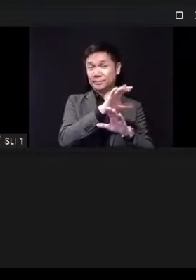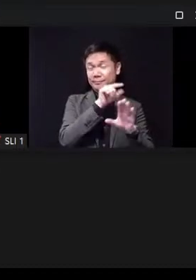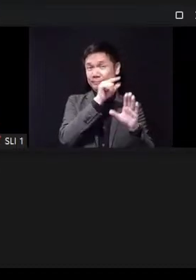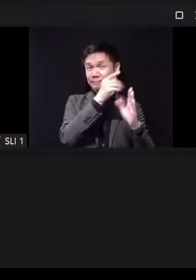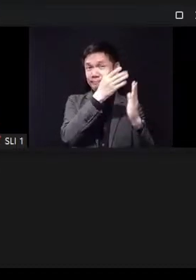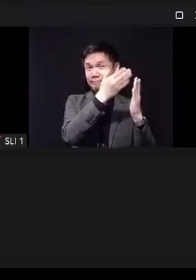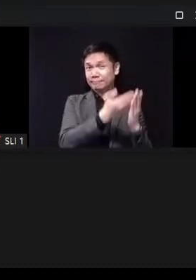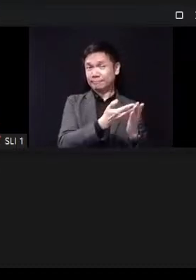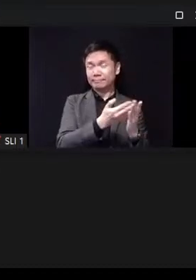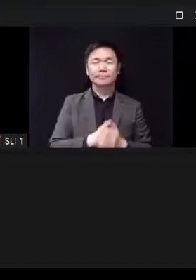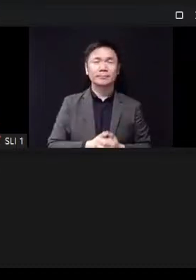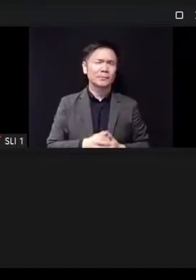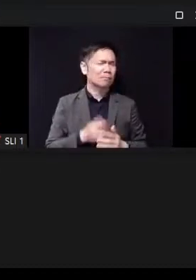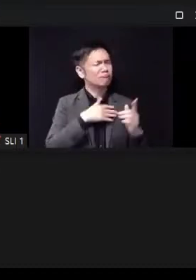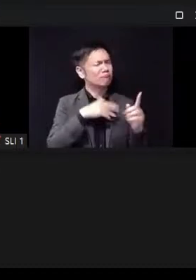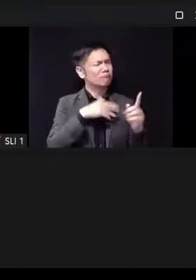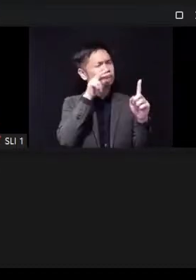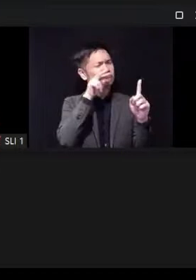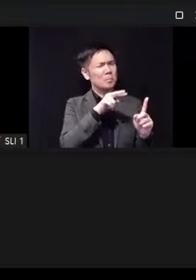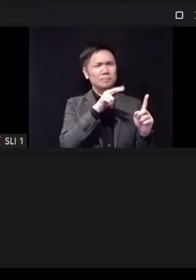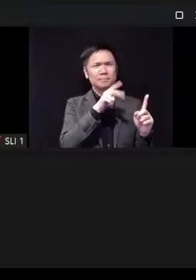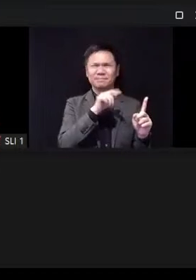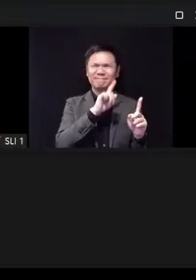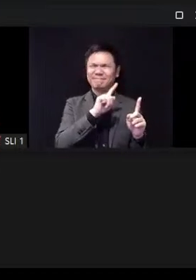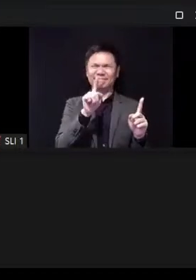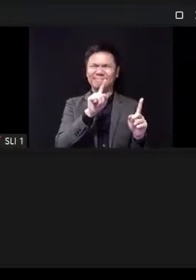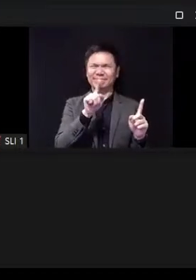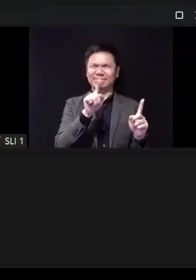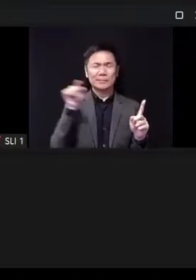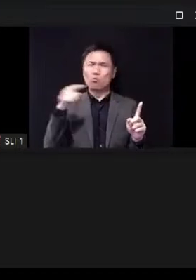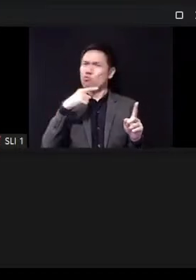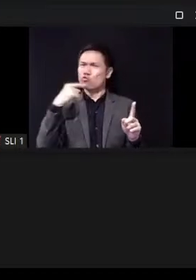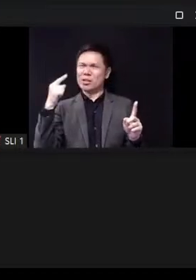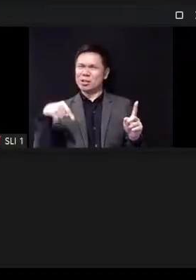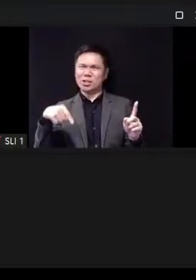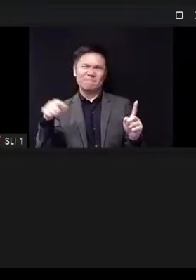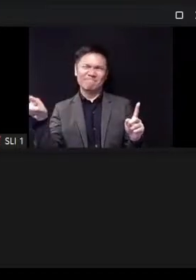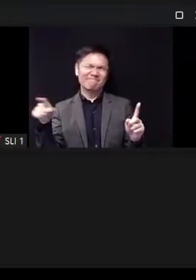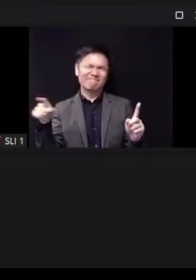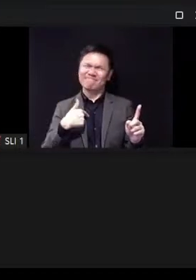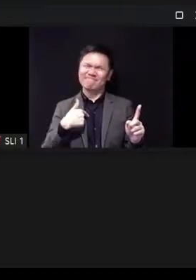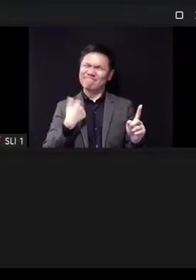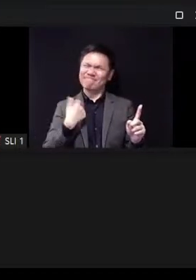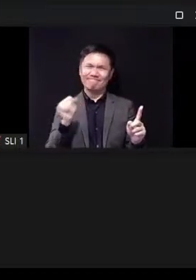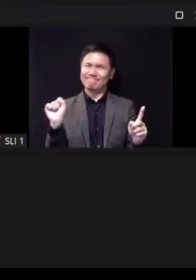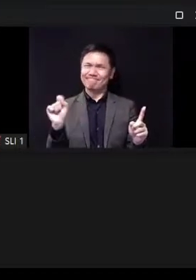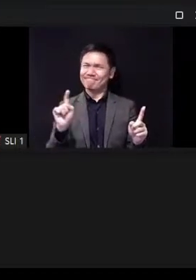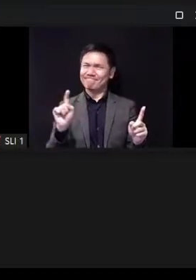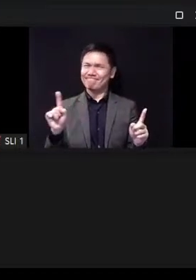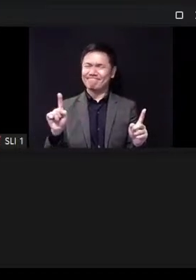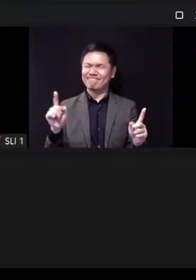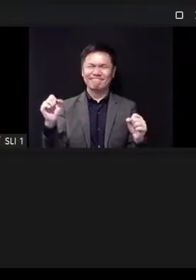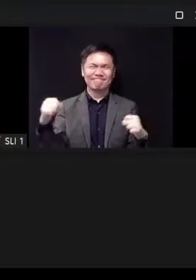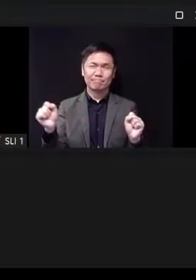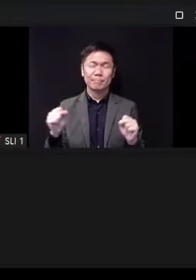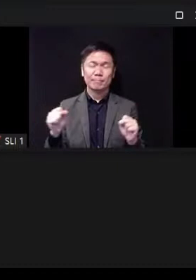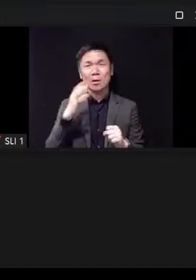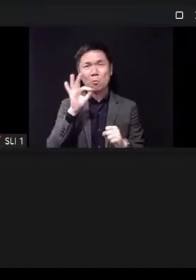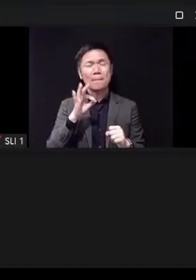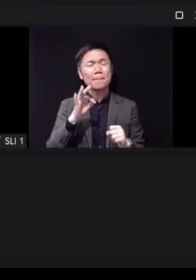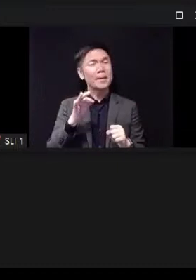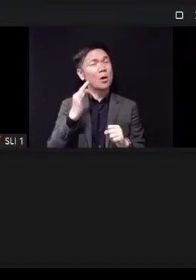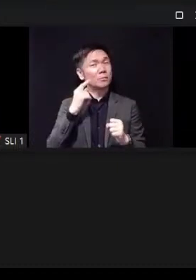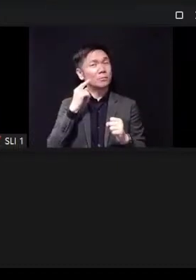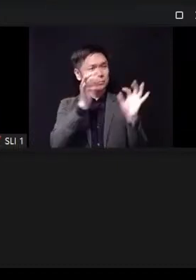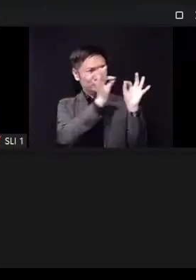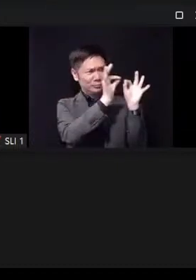Unfortunately, from our perspective, we cannot go along with the proposal made by the Russian Federation for a number of reasons, including also that